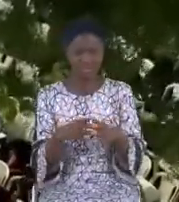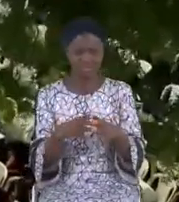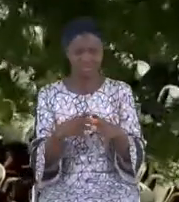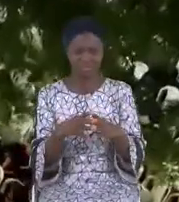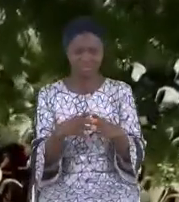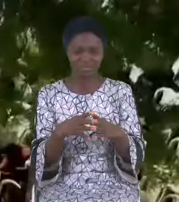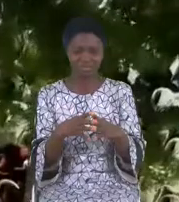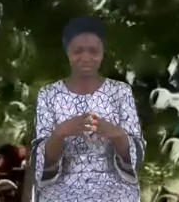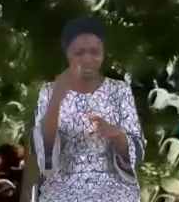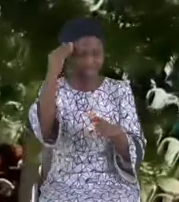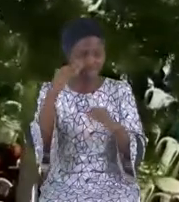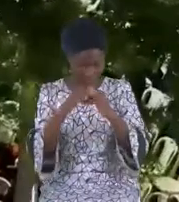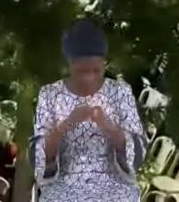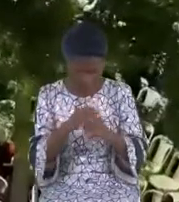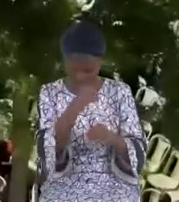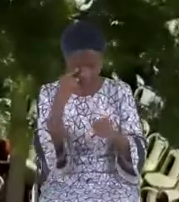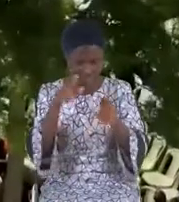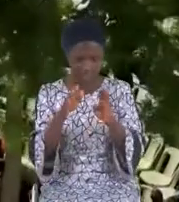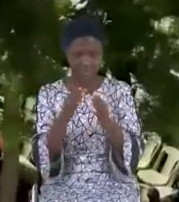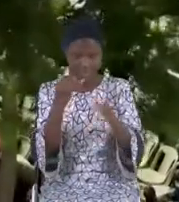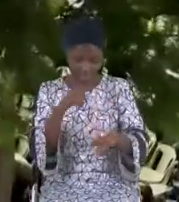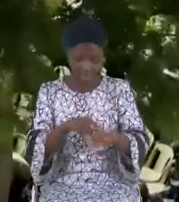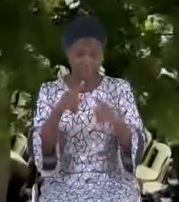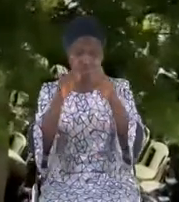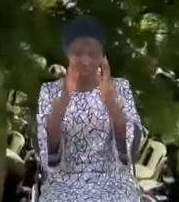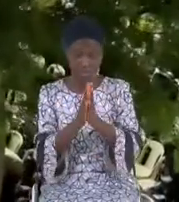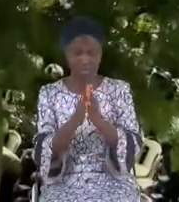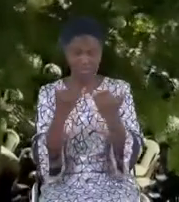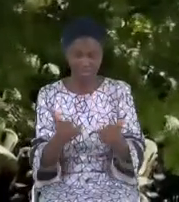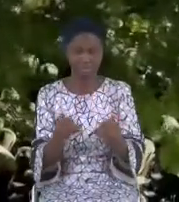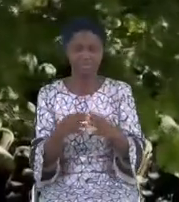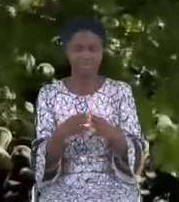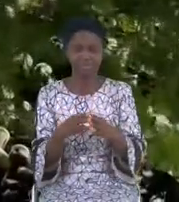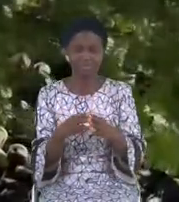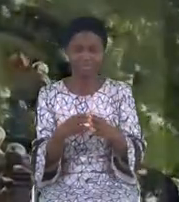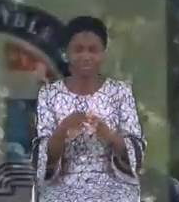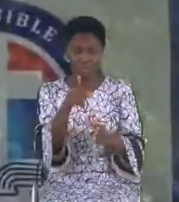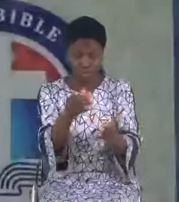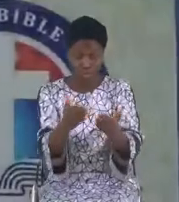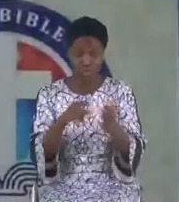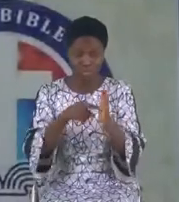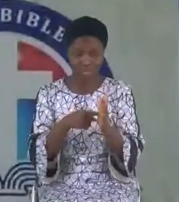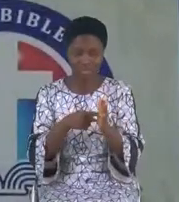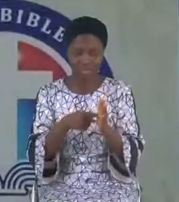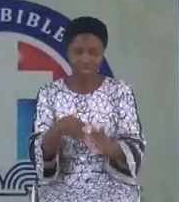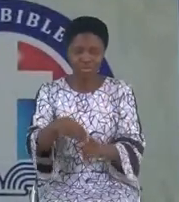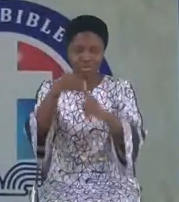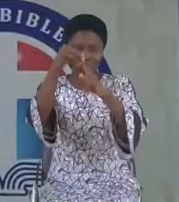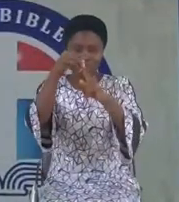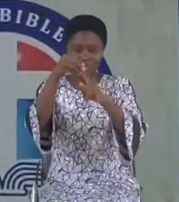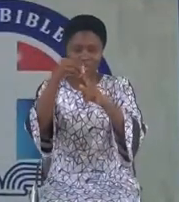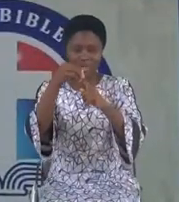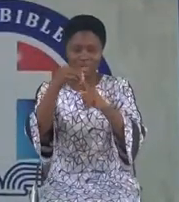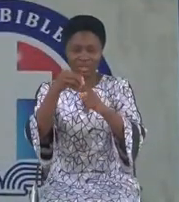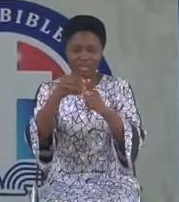it's about an eyes closed you want this supernatural vibration tonight wherever you are you raise up your